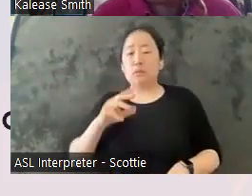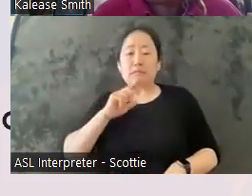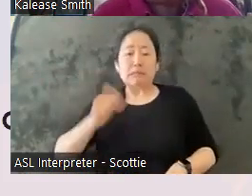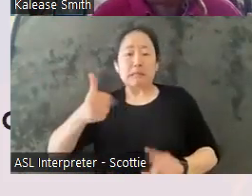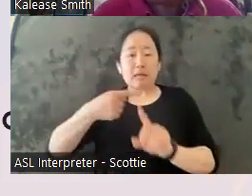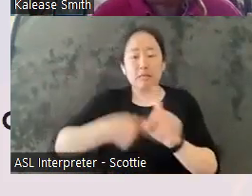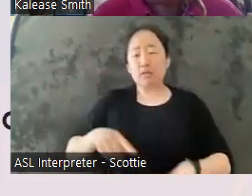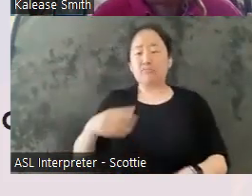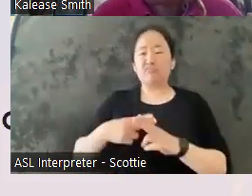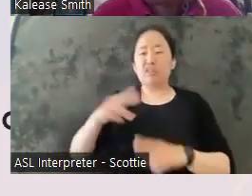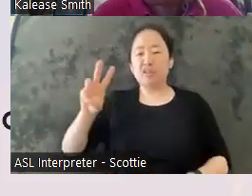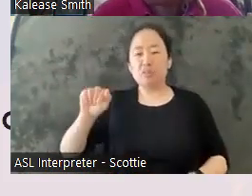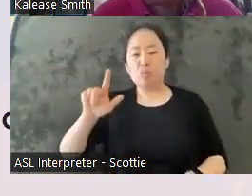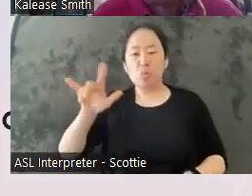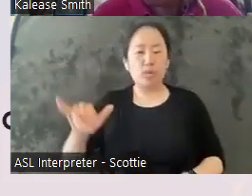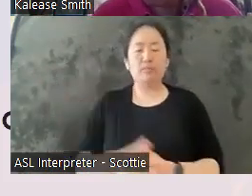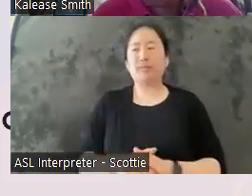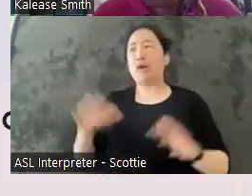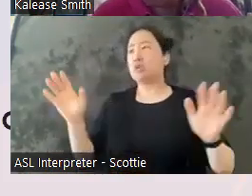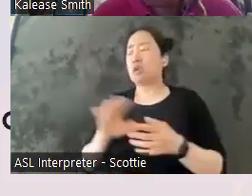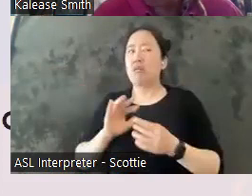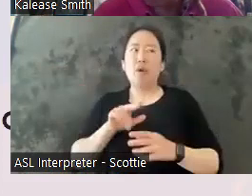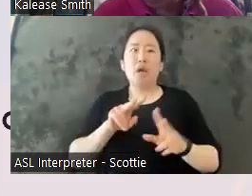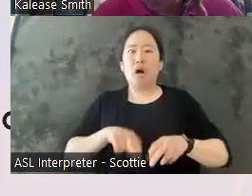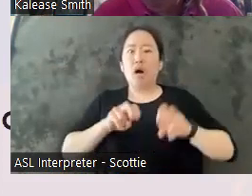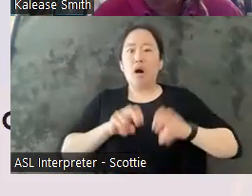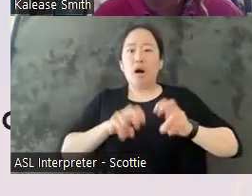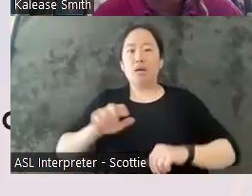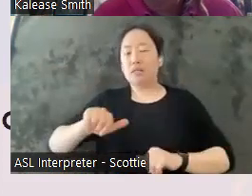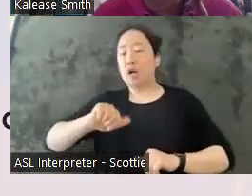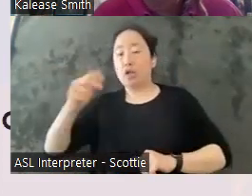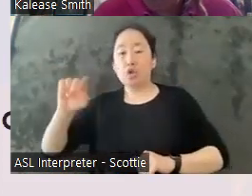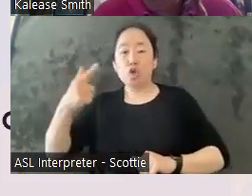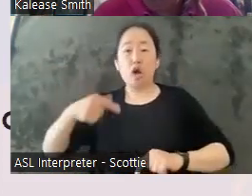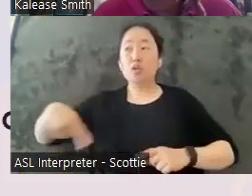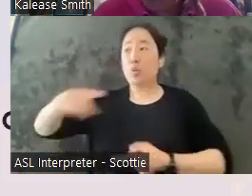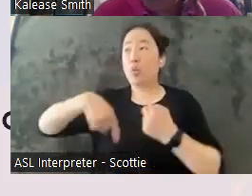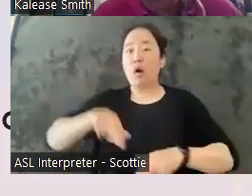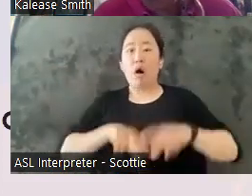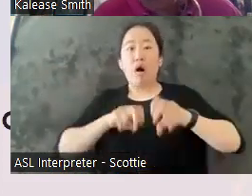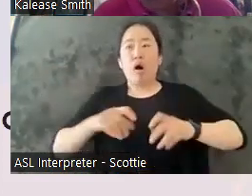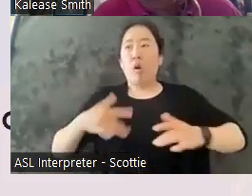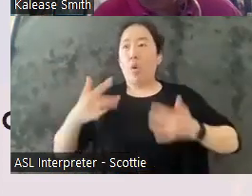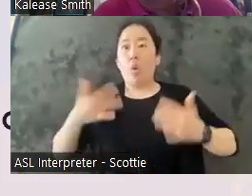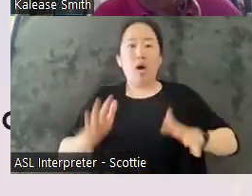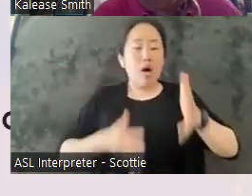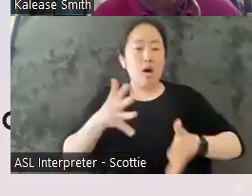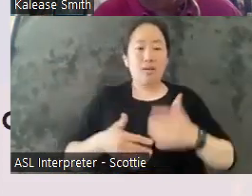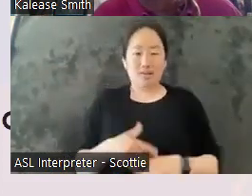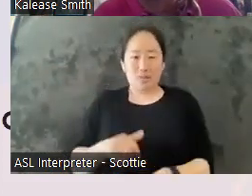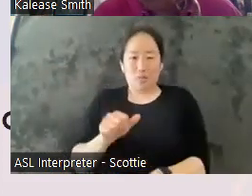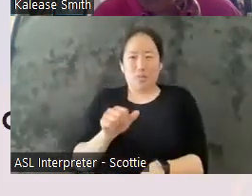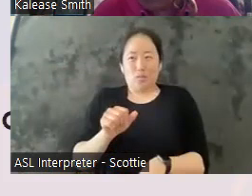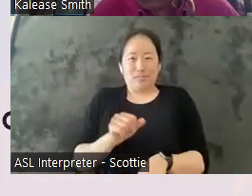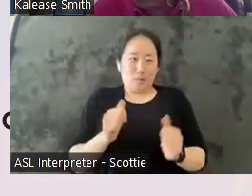I was sharing that, you know, he gets super, super excited when he's around other dogs. And quite honestly, we're working with consent with